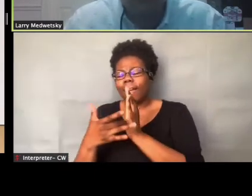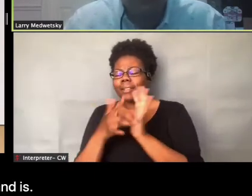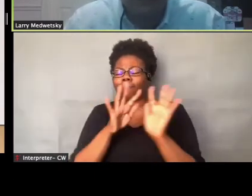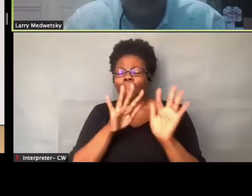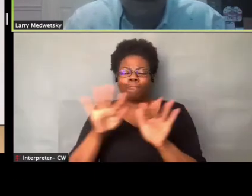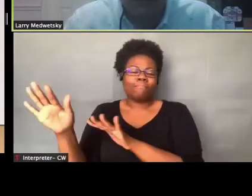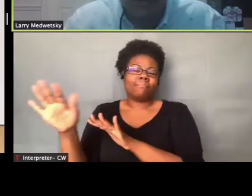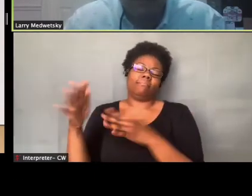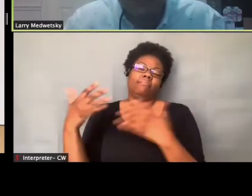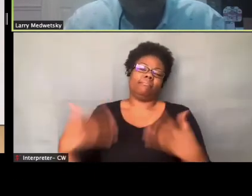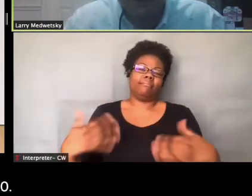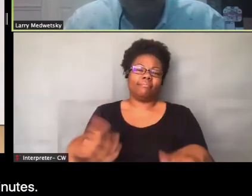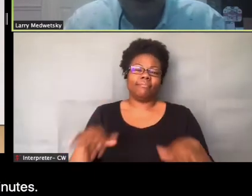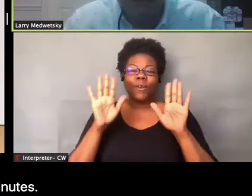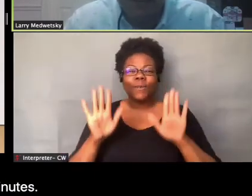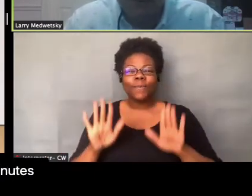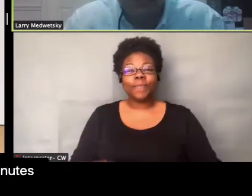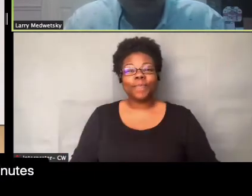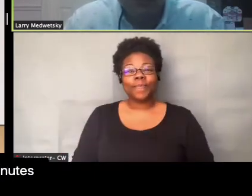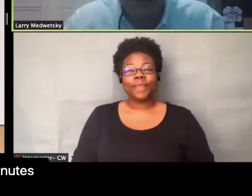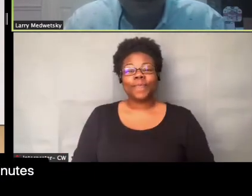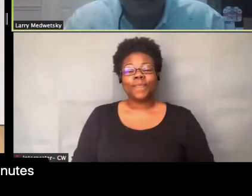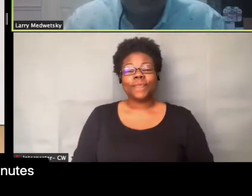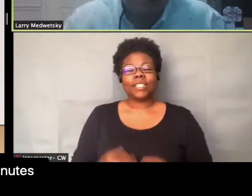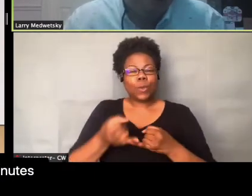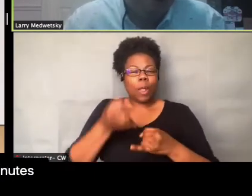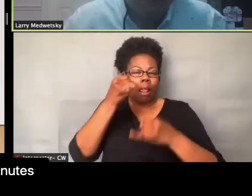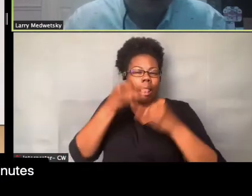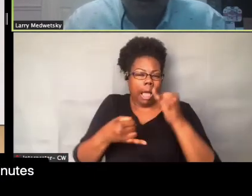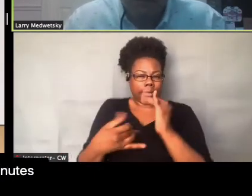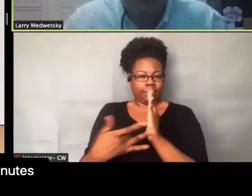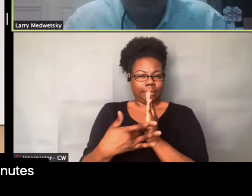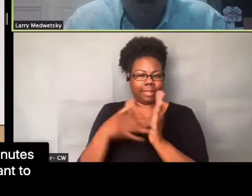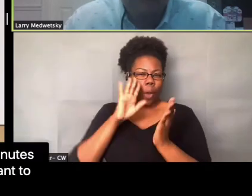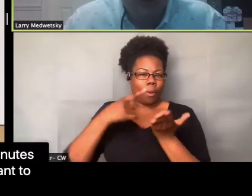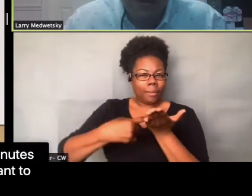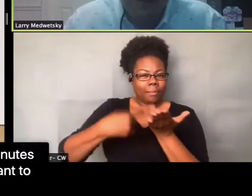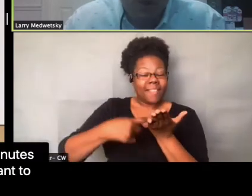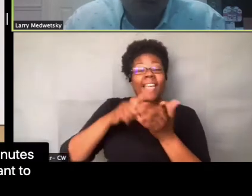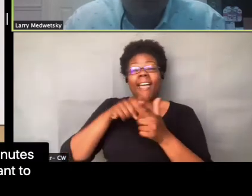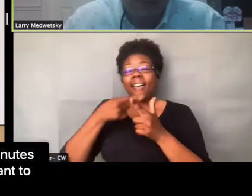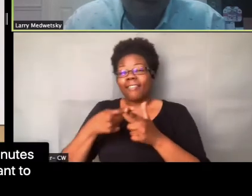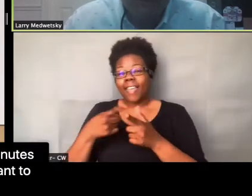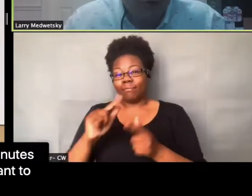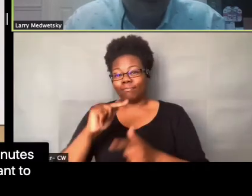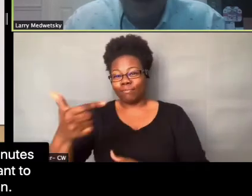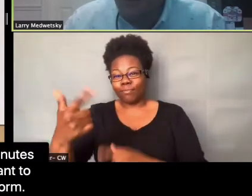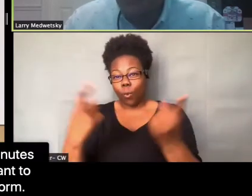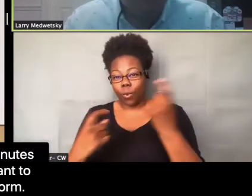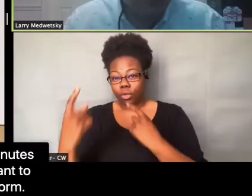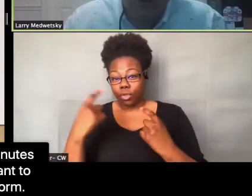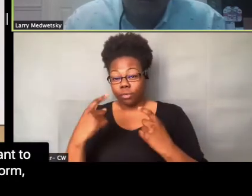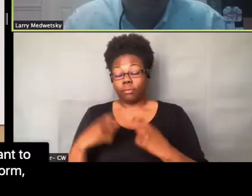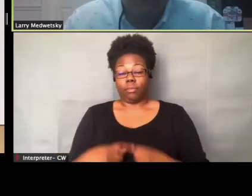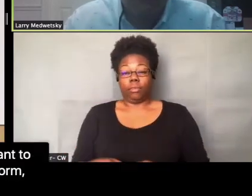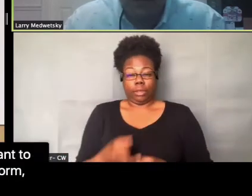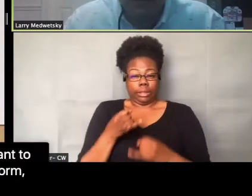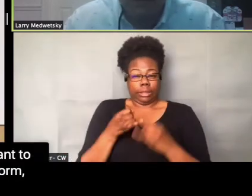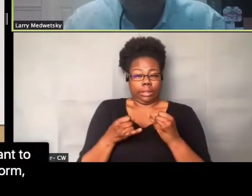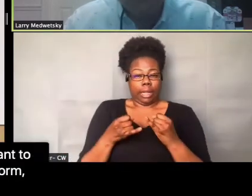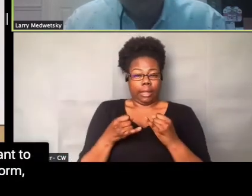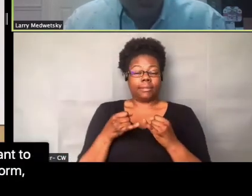estimate it will be done in about 10 minutes, and then we'll be able to take questions. I want to talk about what's called the Phonak Roger platform. And I'm not trying to